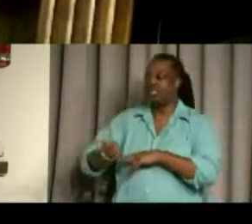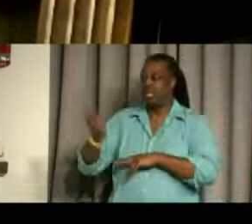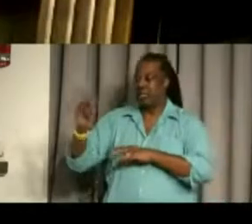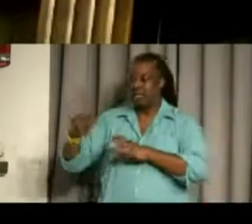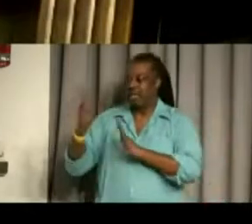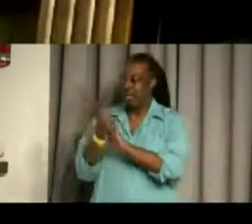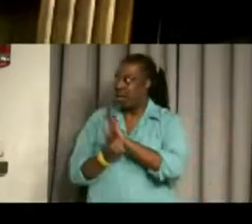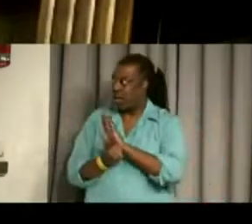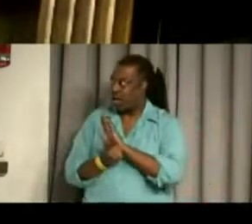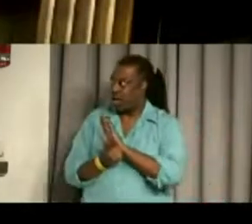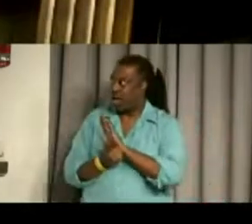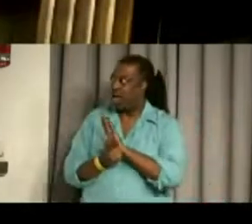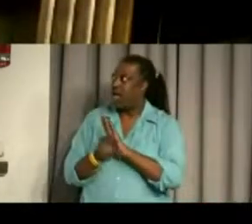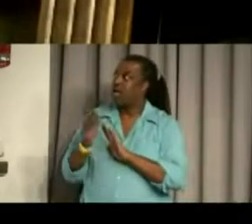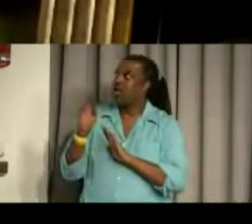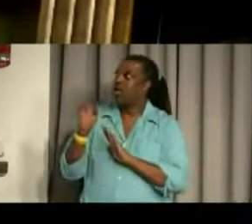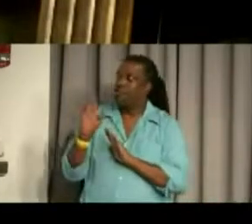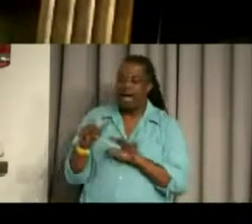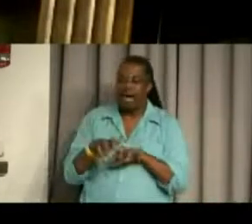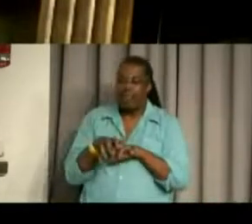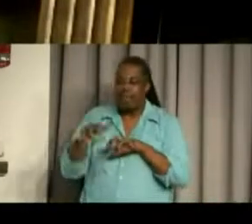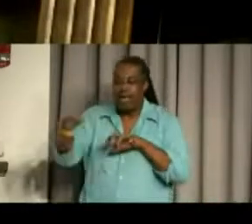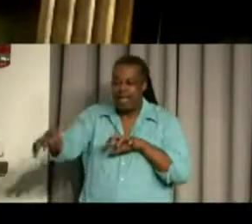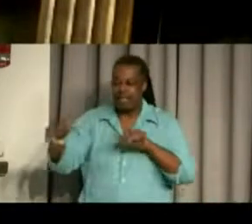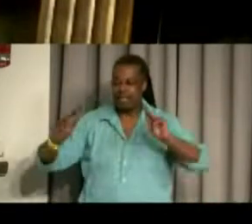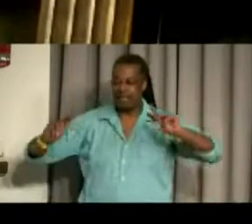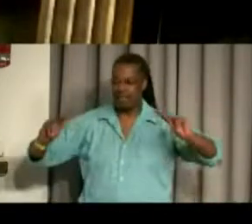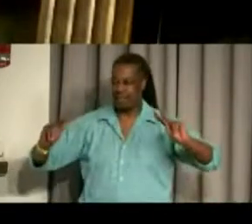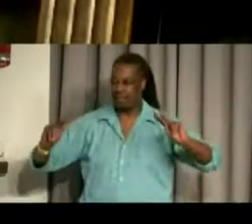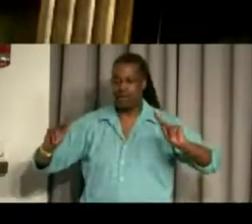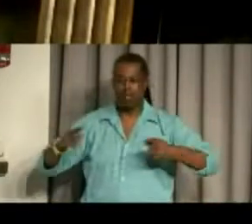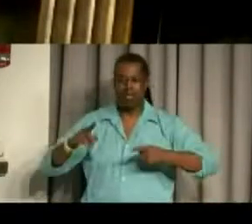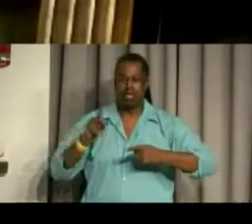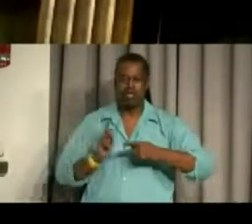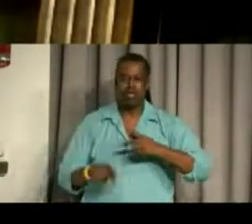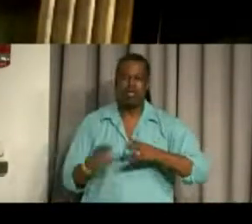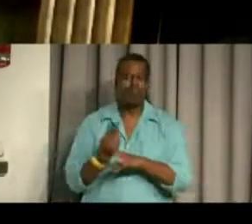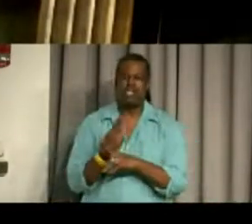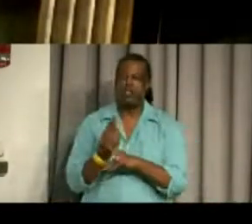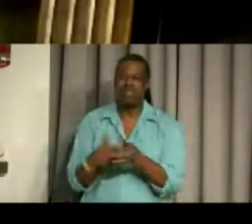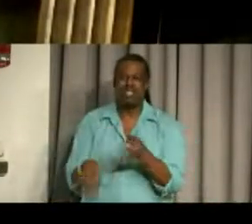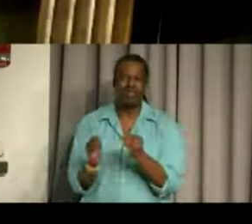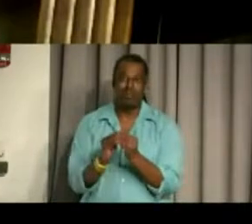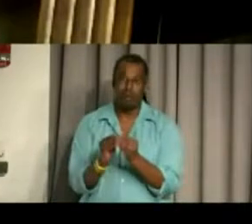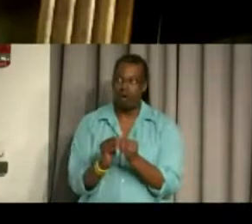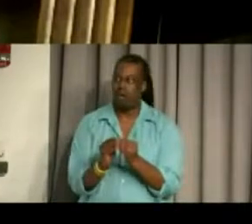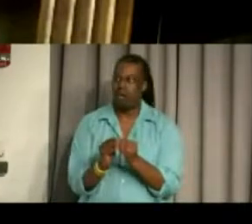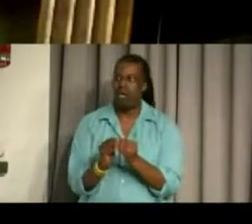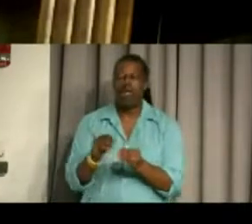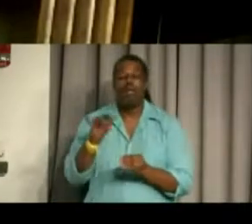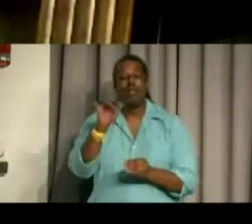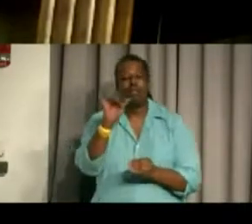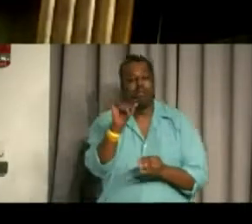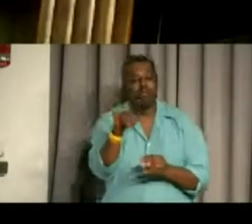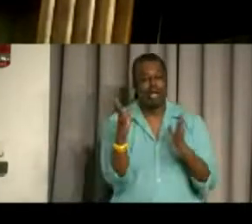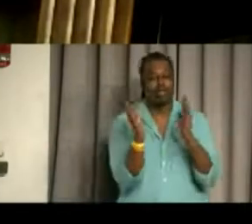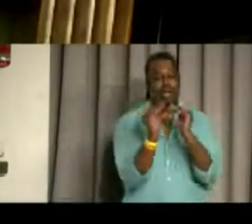law by the masses of people could no longer be used. This is the